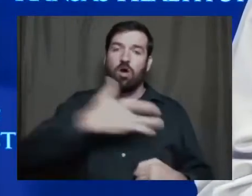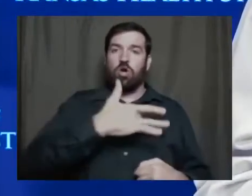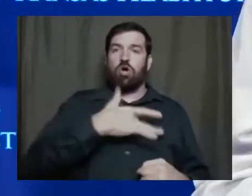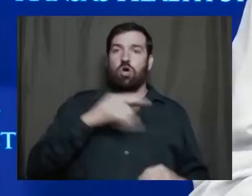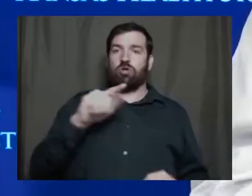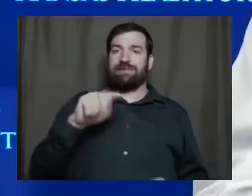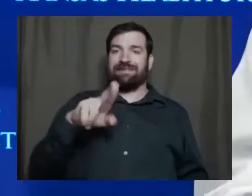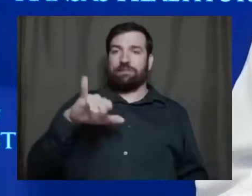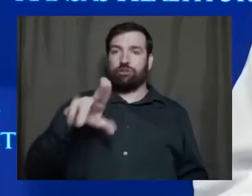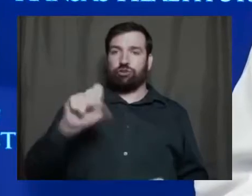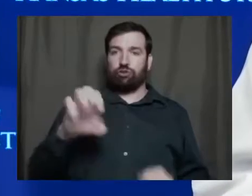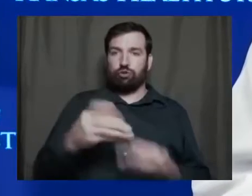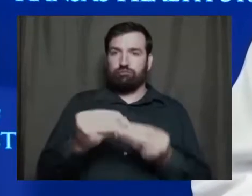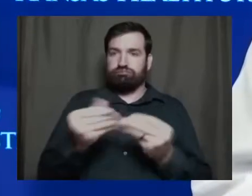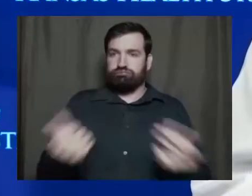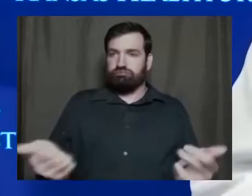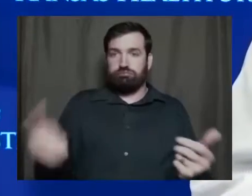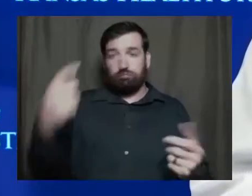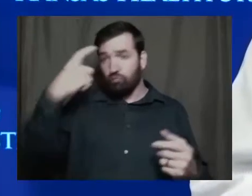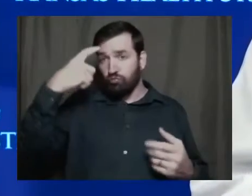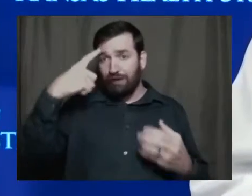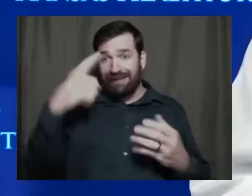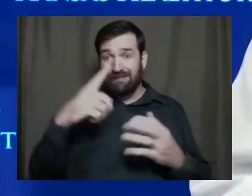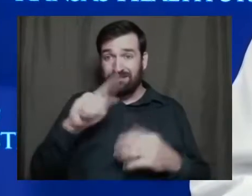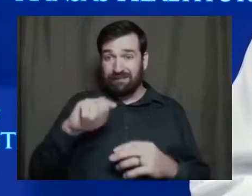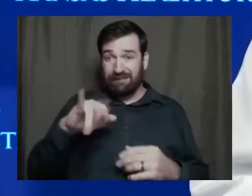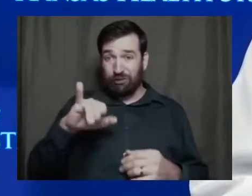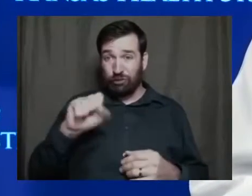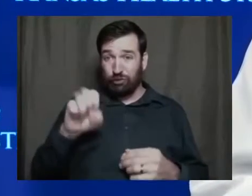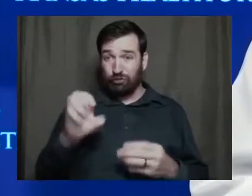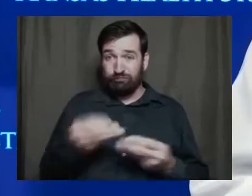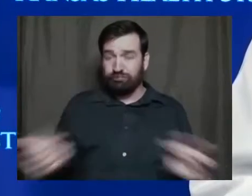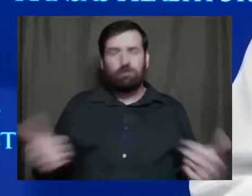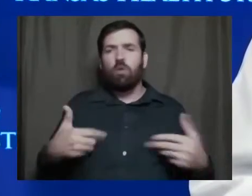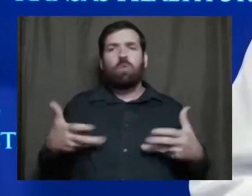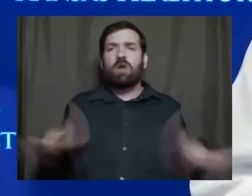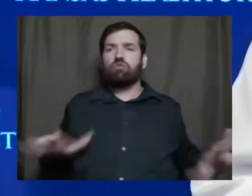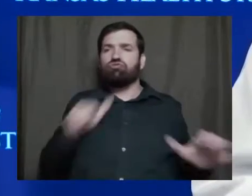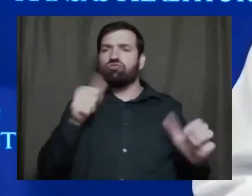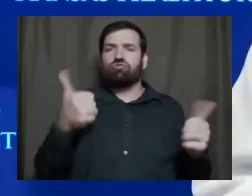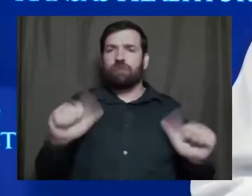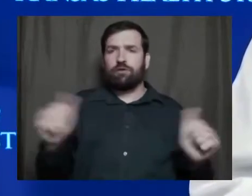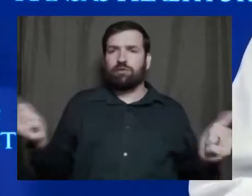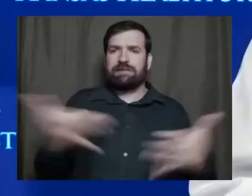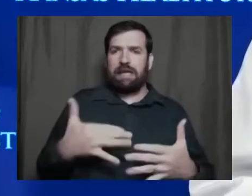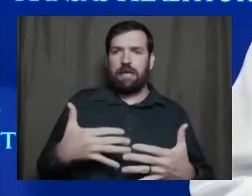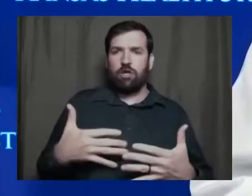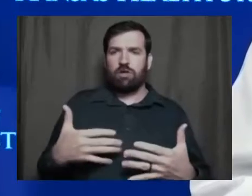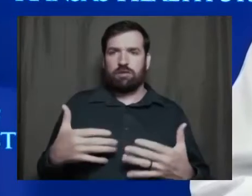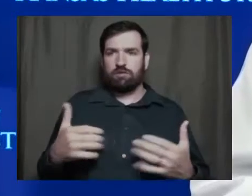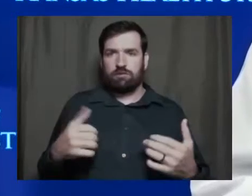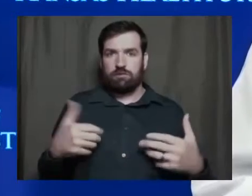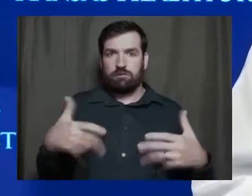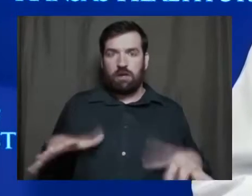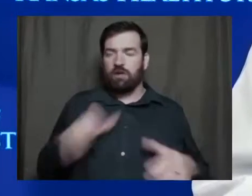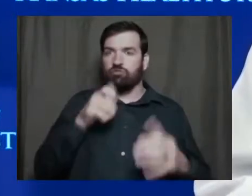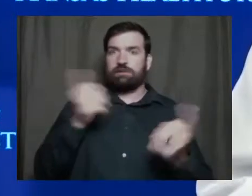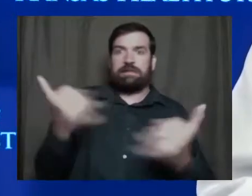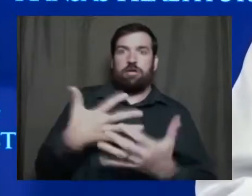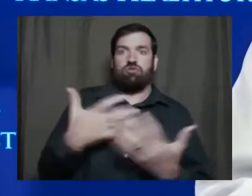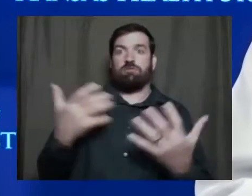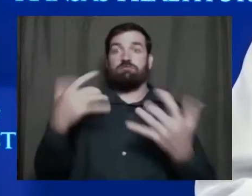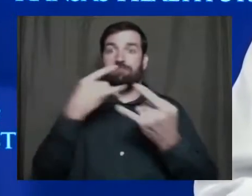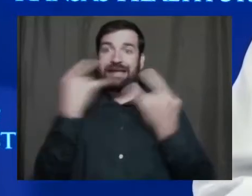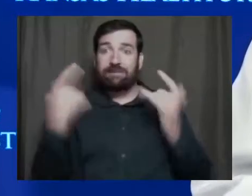lose. And we don't ever want to tell anybody. We're not trying to do scare tactics. We're not going to try to scare you into wearing a mask. We're just trying to tell you, look,